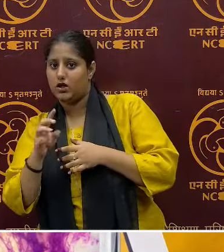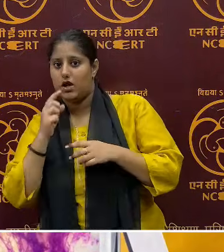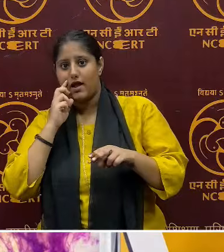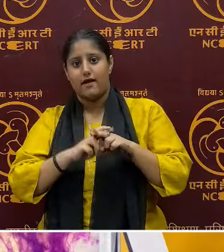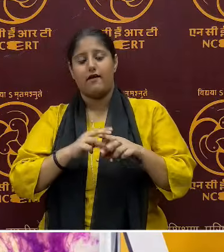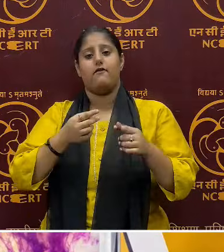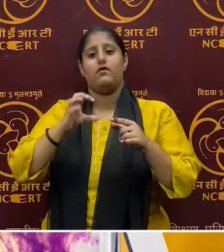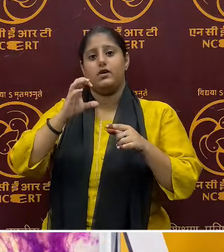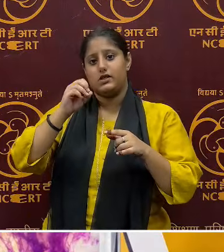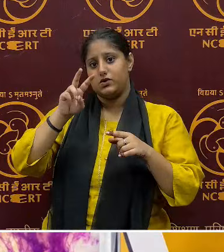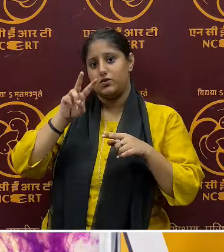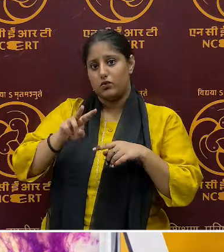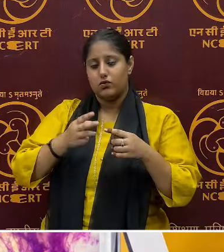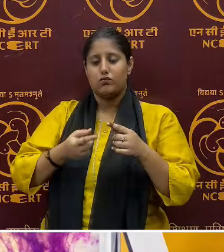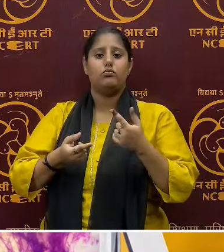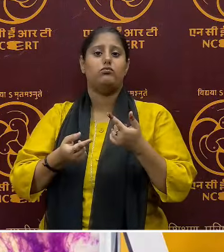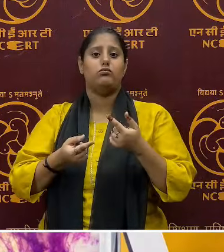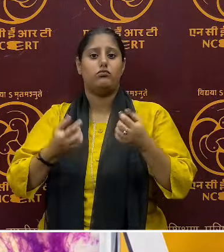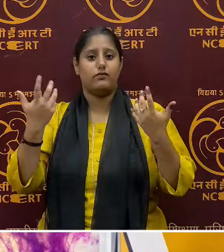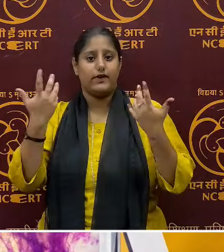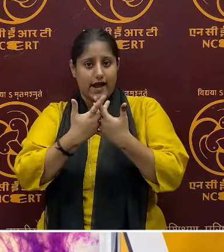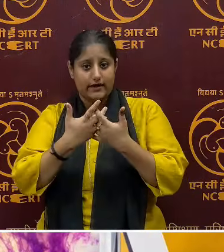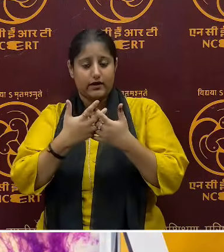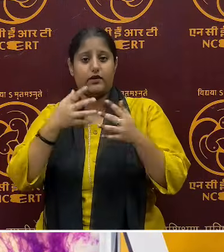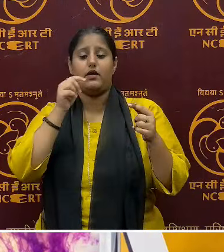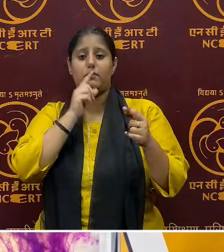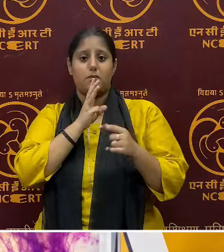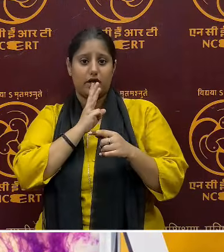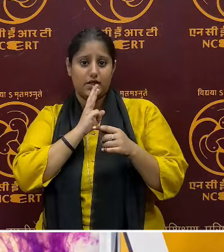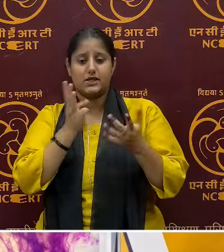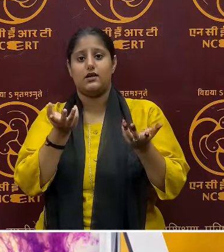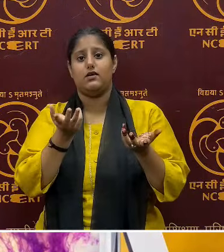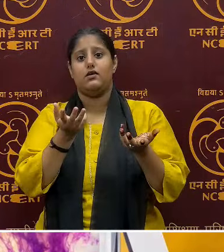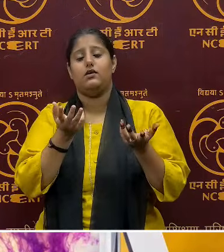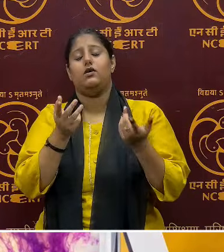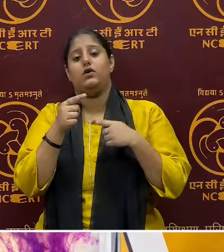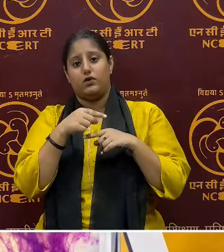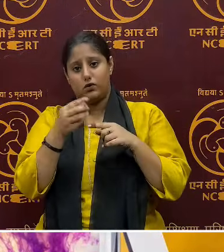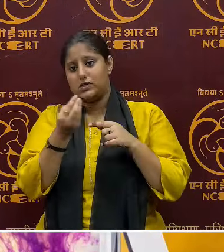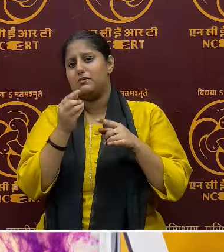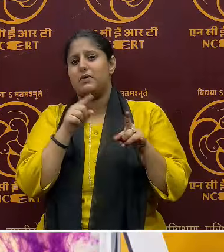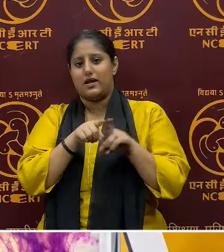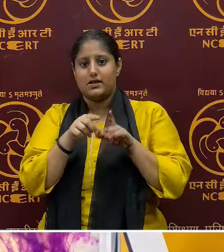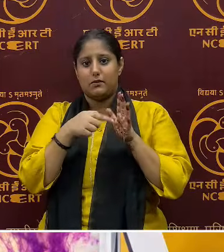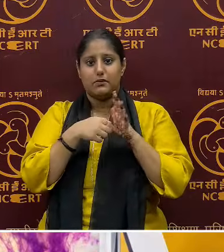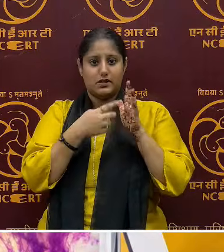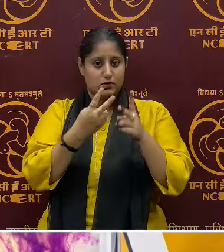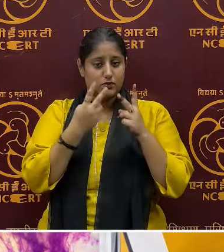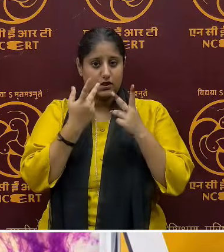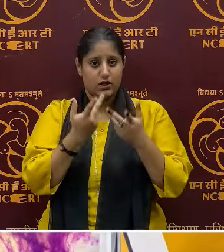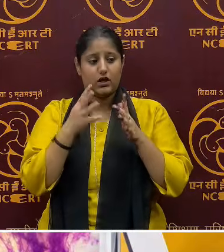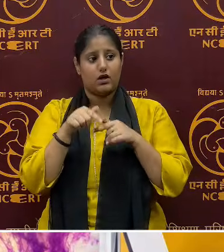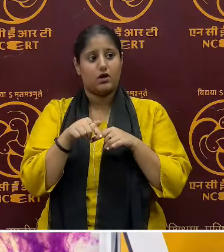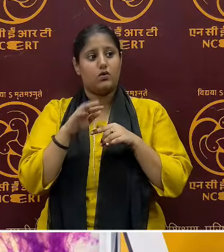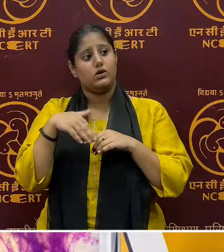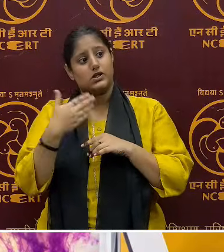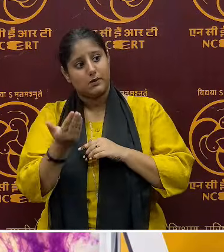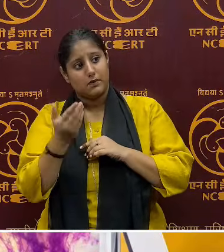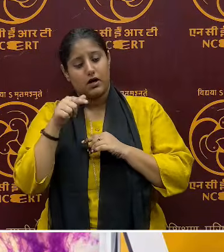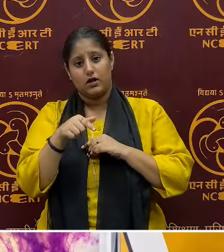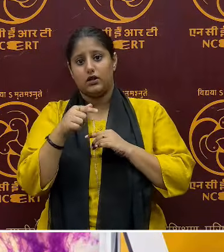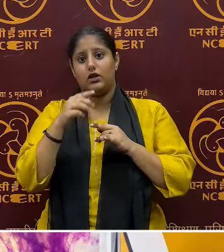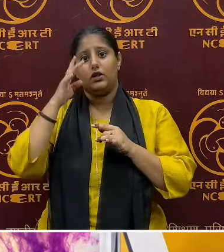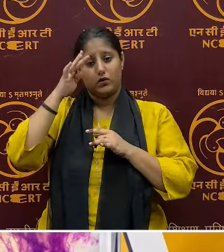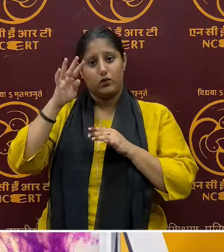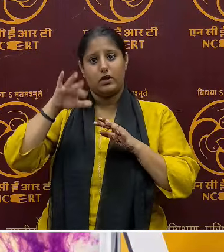carbon dioxide CO2 react with water. So these are some of the examples, and after get to the